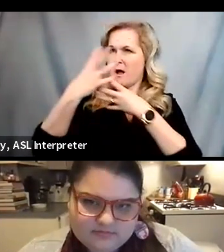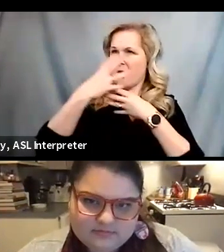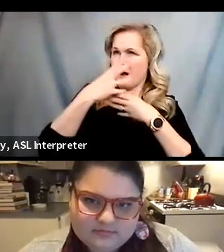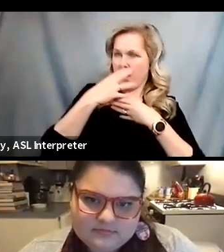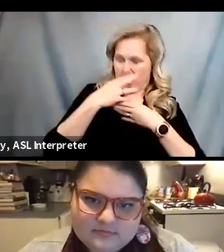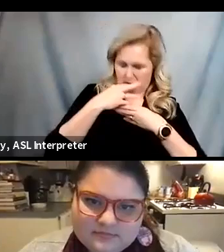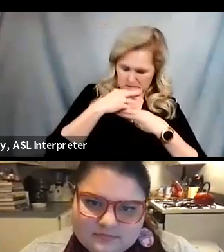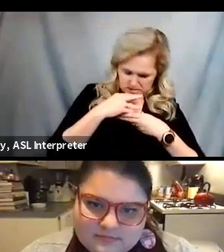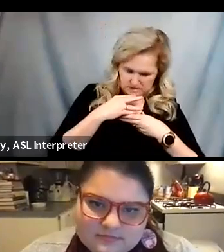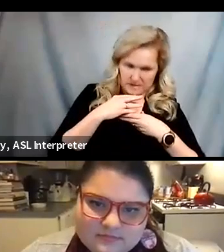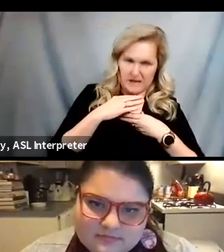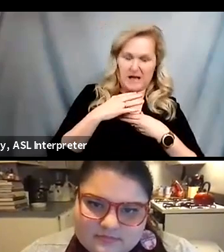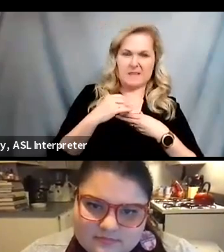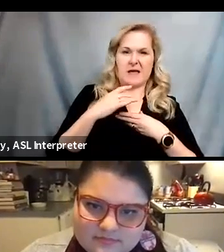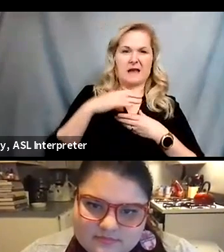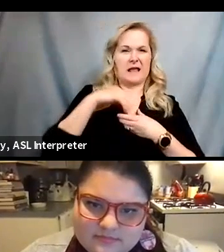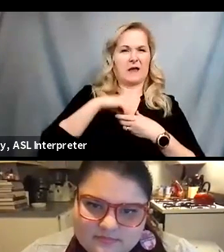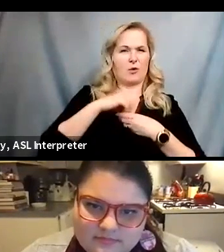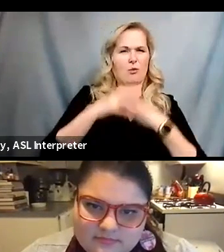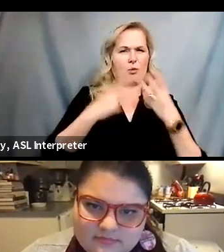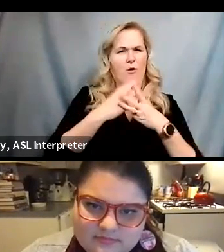as it relates to the outer world.